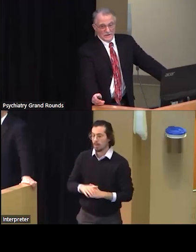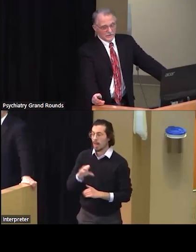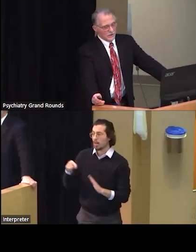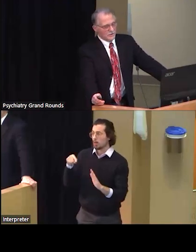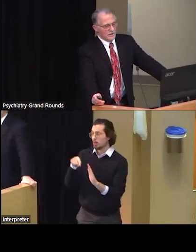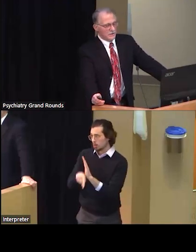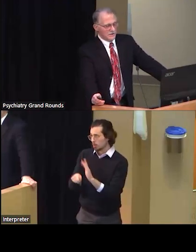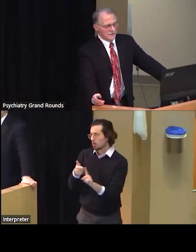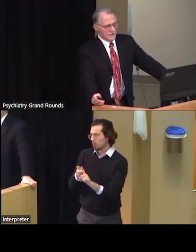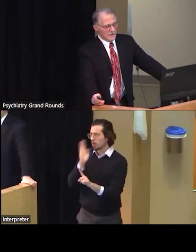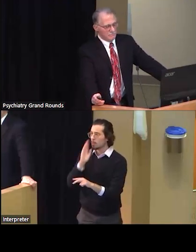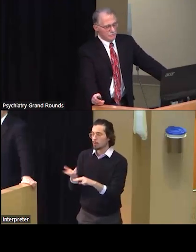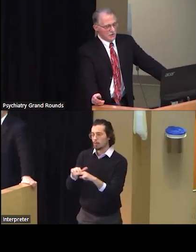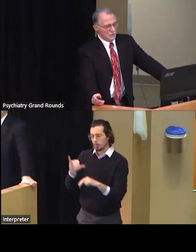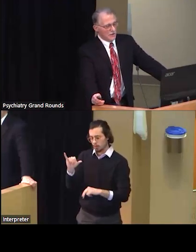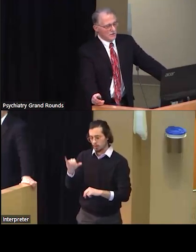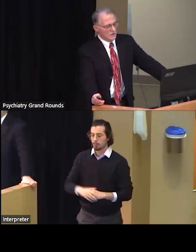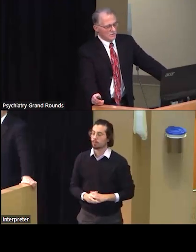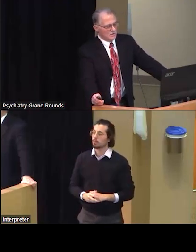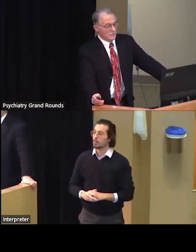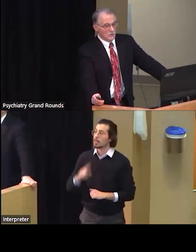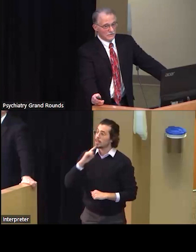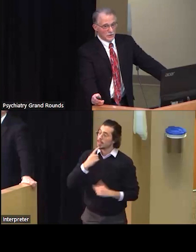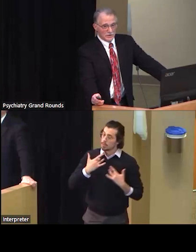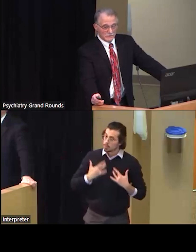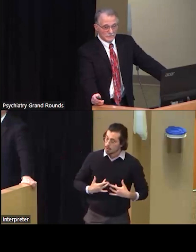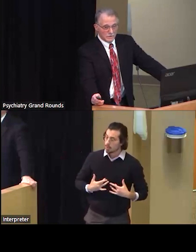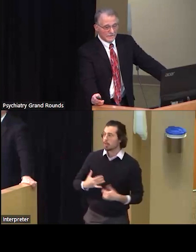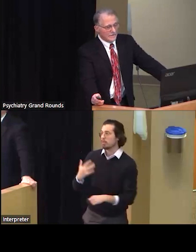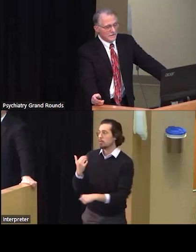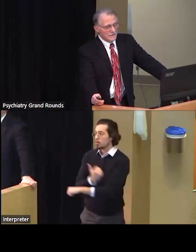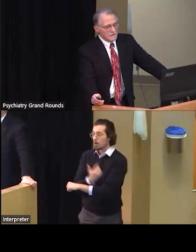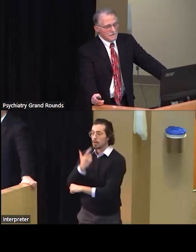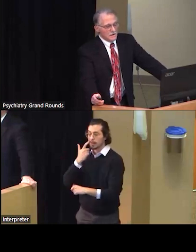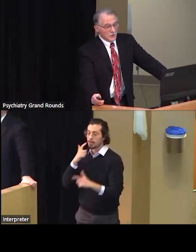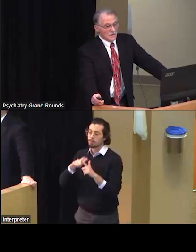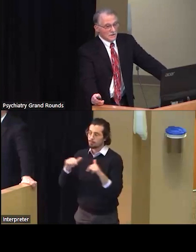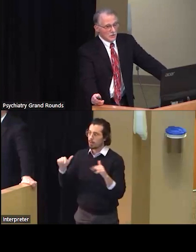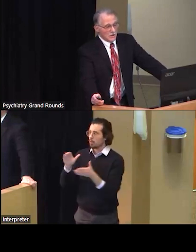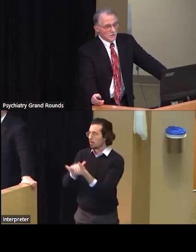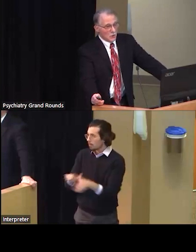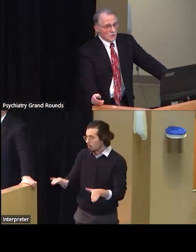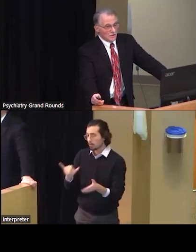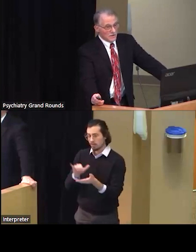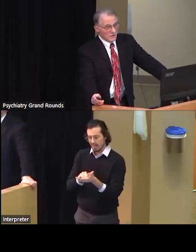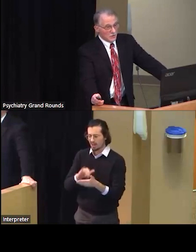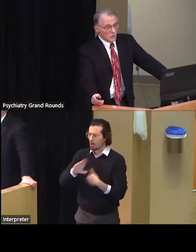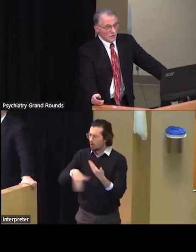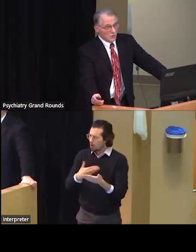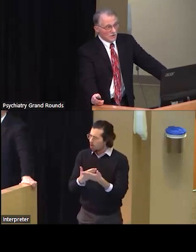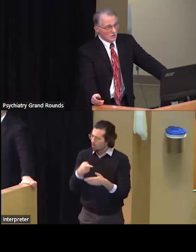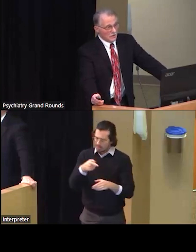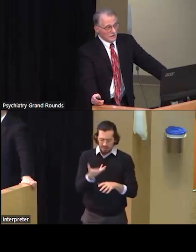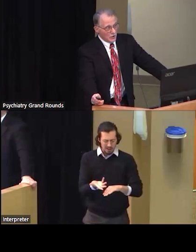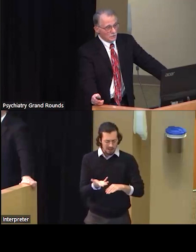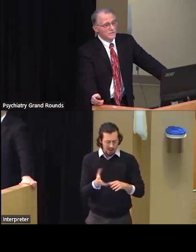physicians, it's about 400 a year, it's estimated. Major depression, substance abuse, divorce. So all these all this extra